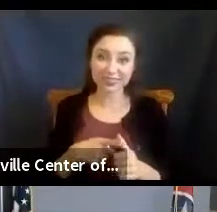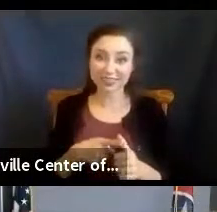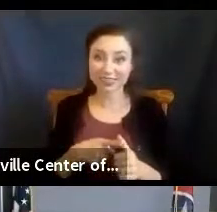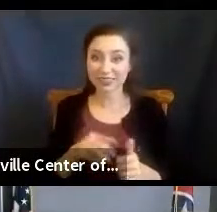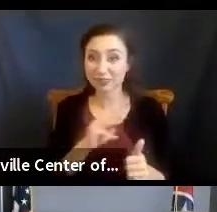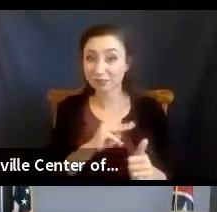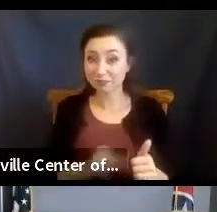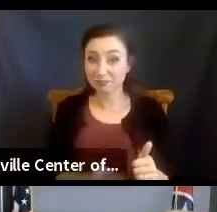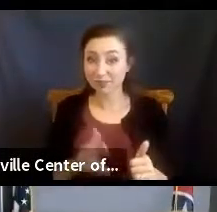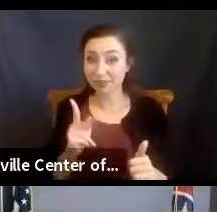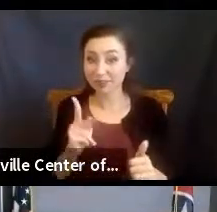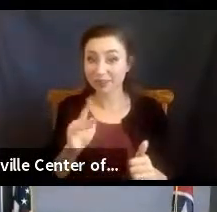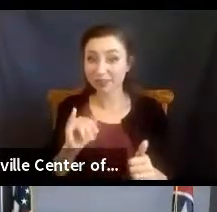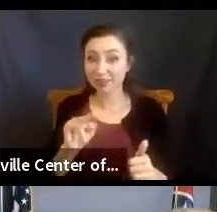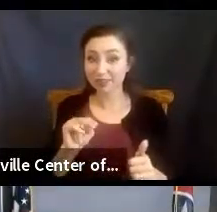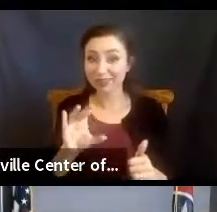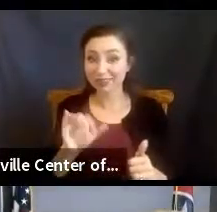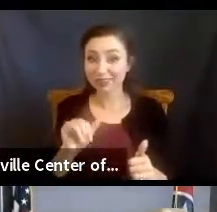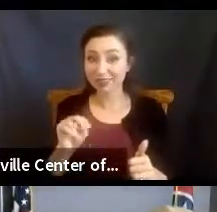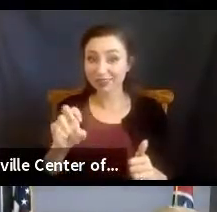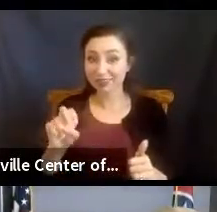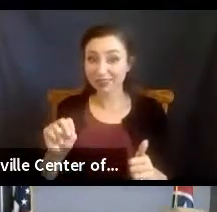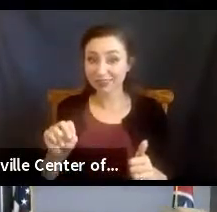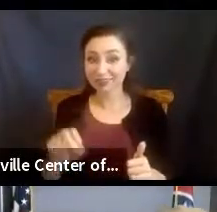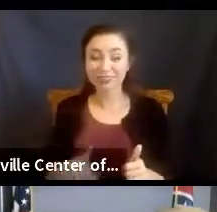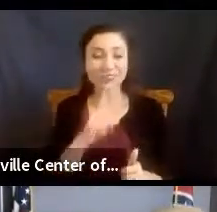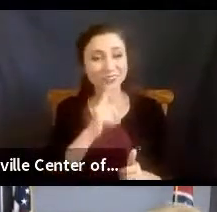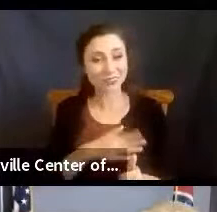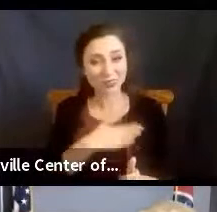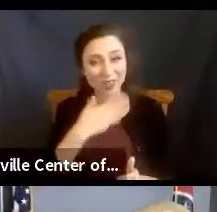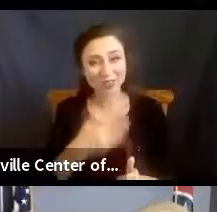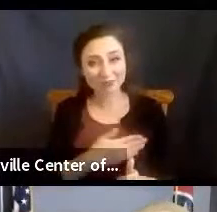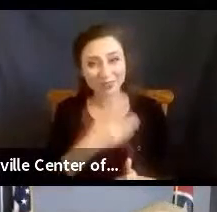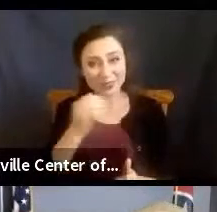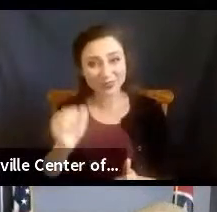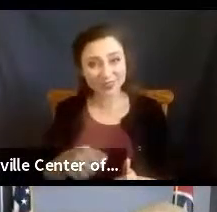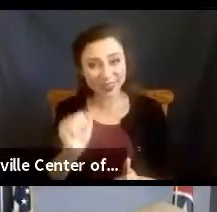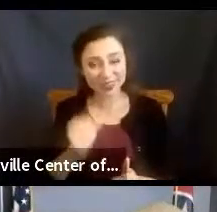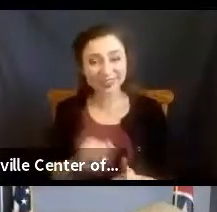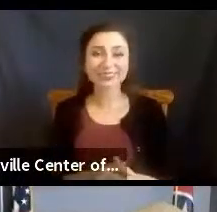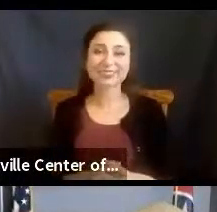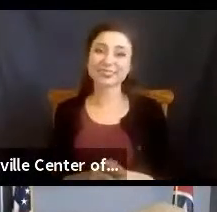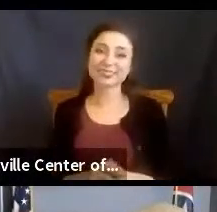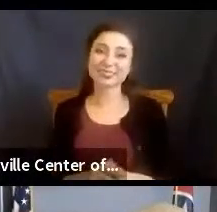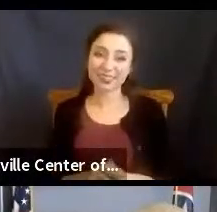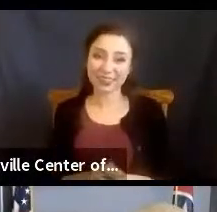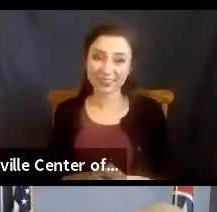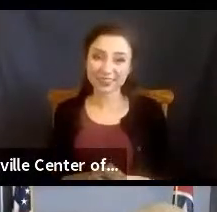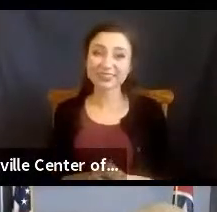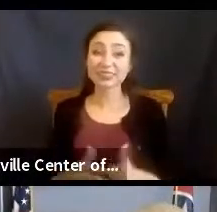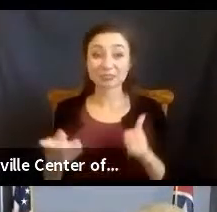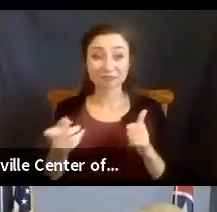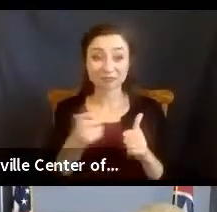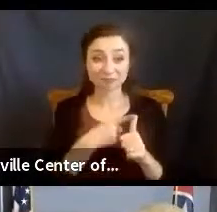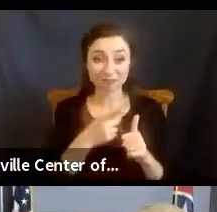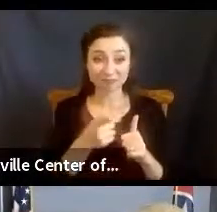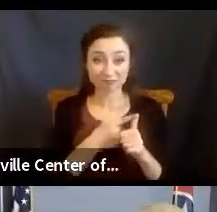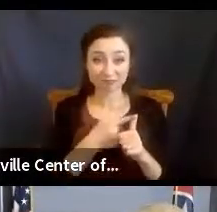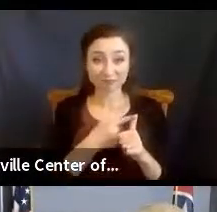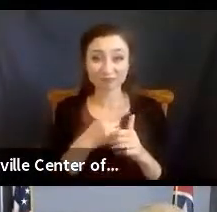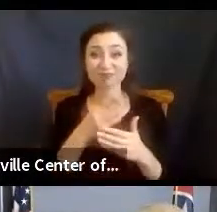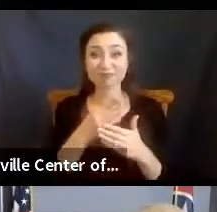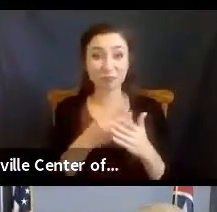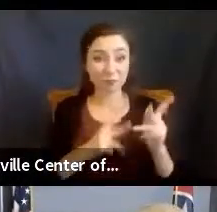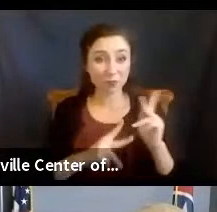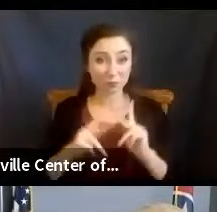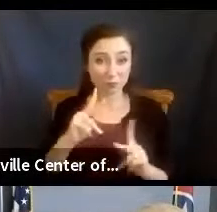Mayor Concanon, would you like to speak first? Yes, I'd be happy to. First, on behalf of the people of the city of Knoxville, I